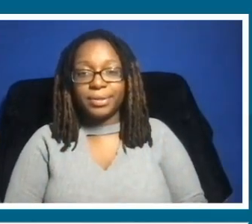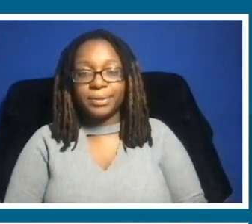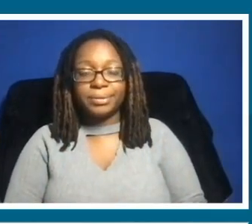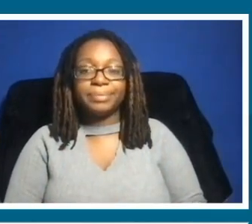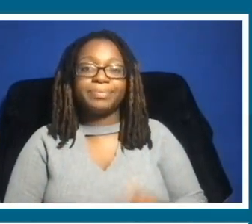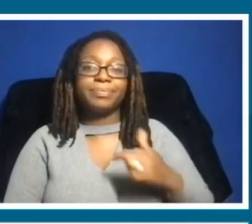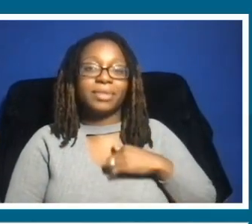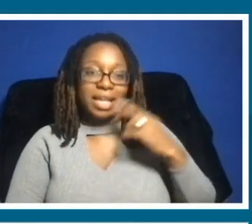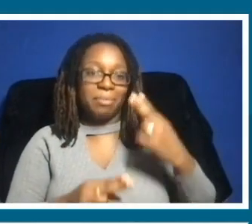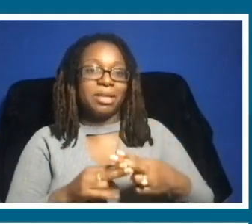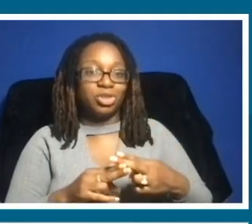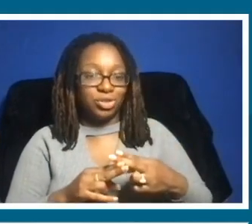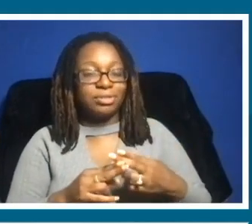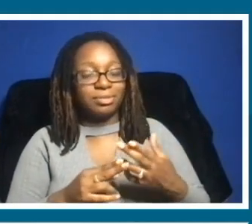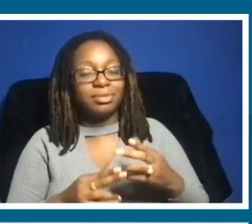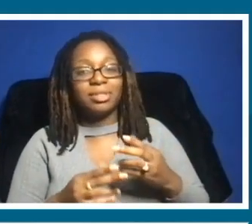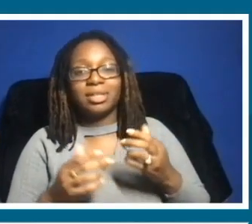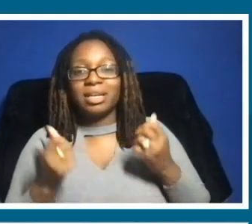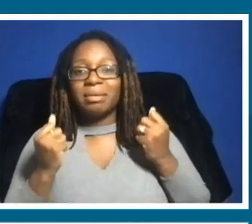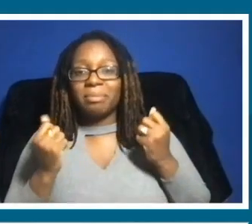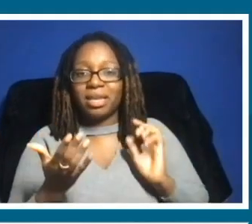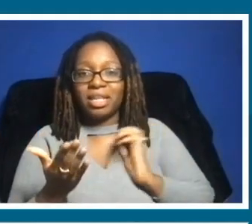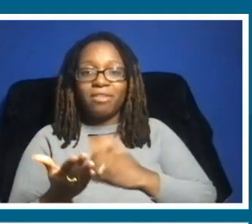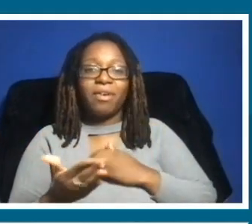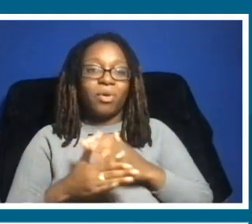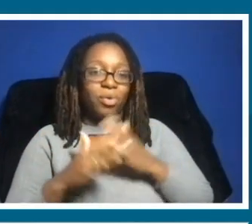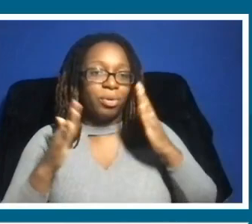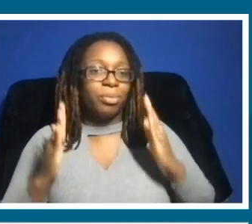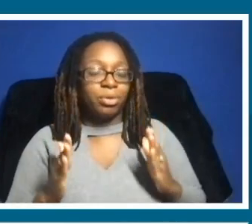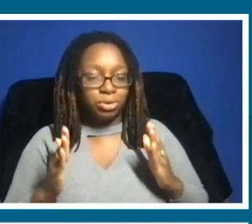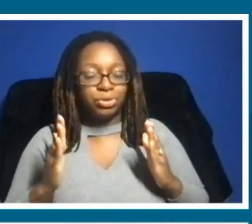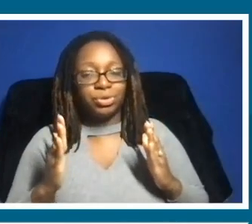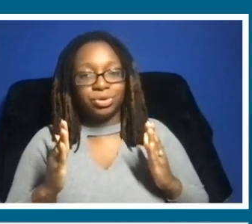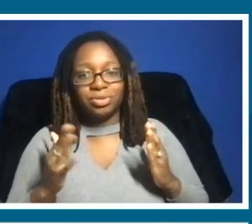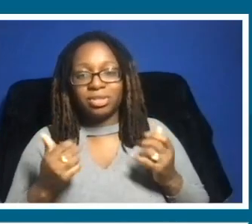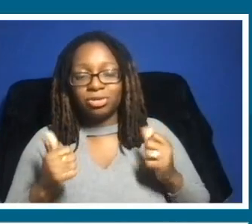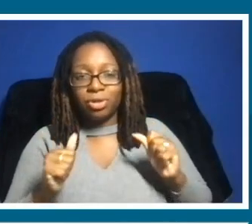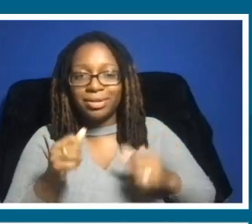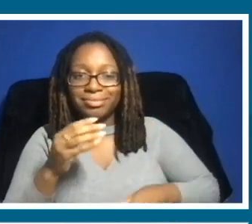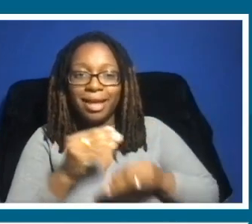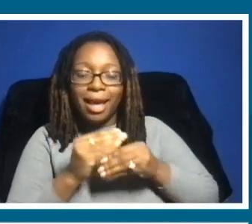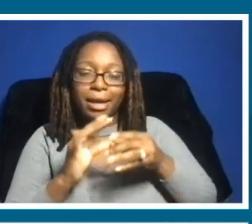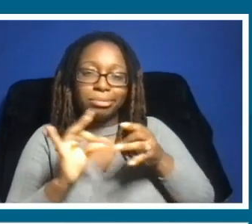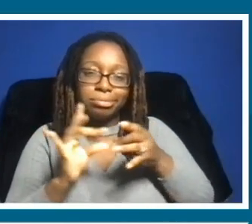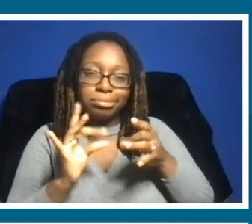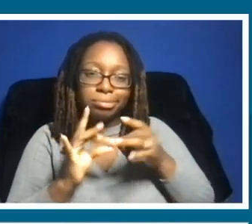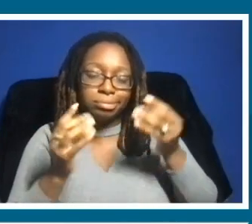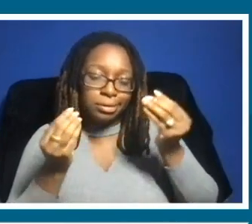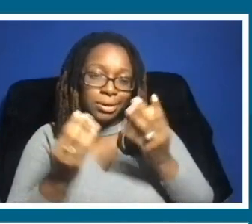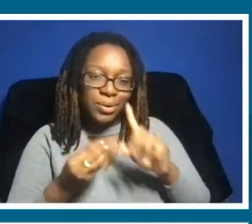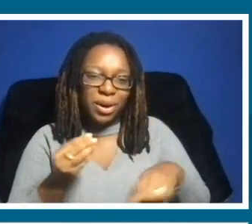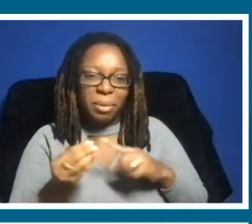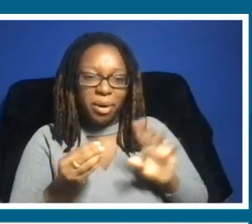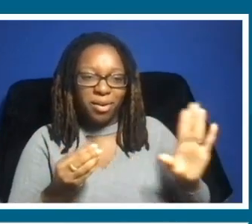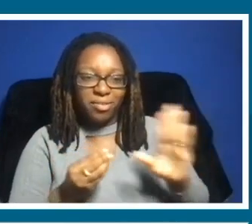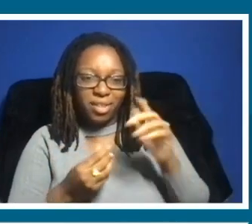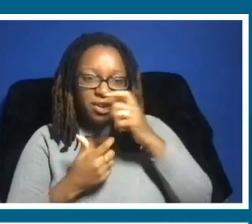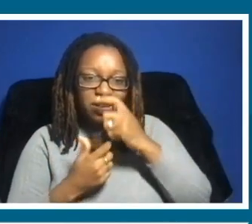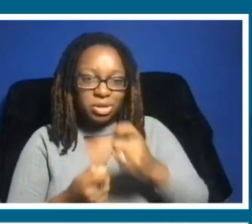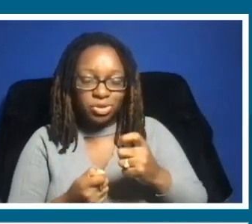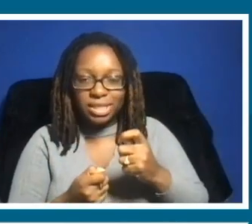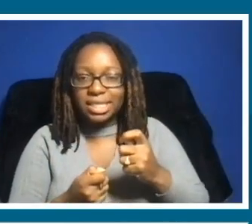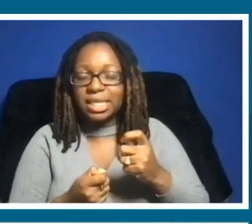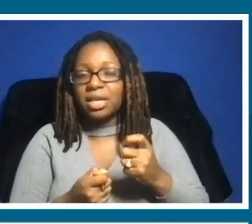at the beginning how many of our partners chimed in and told us about their interest